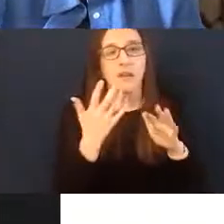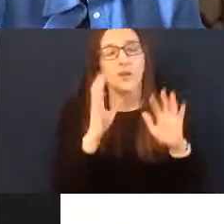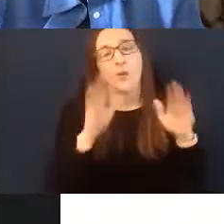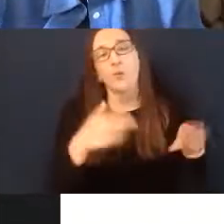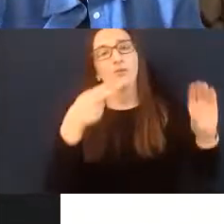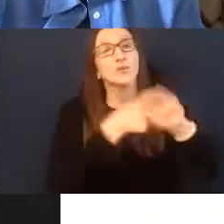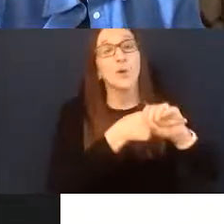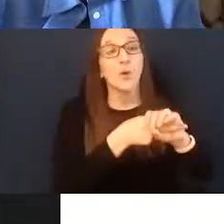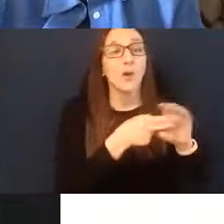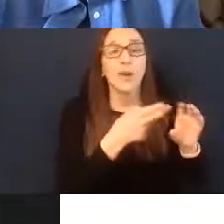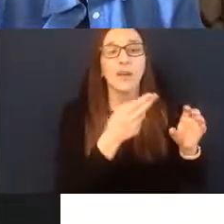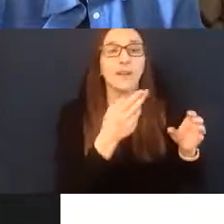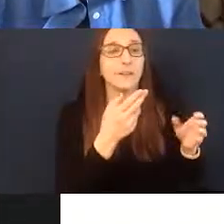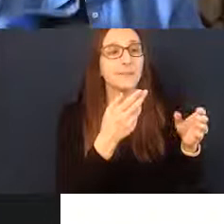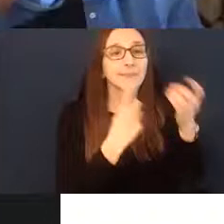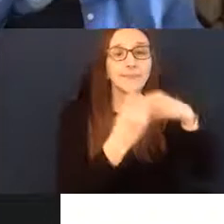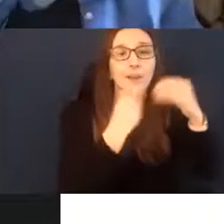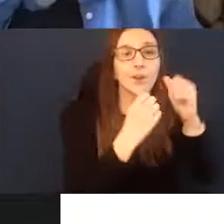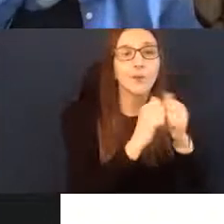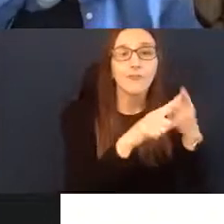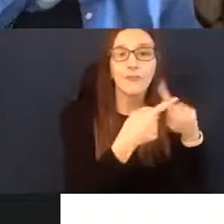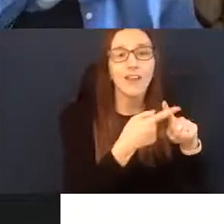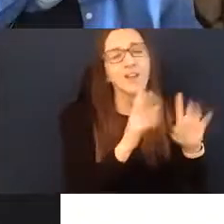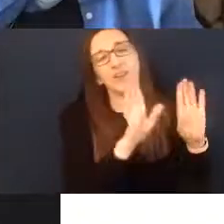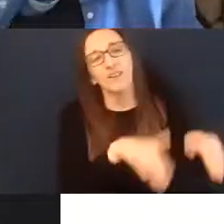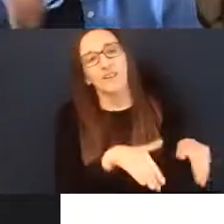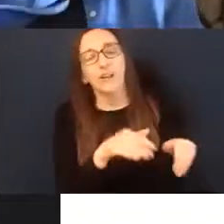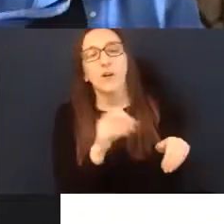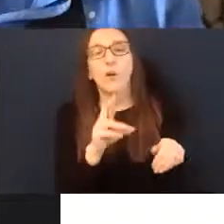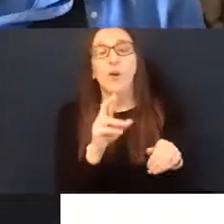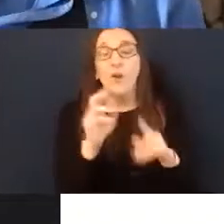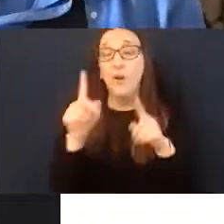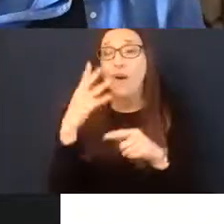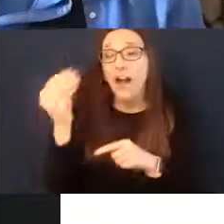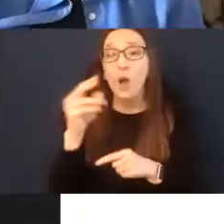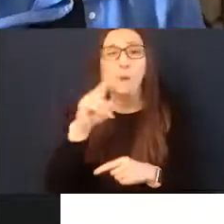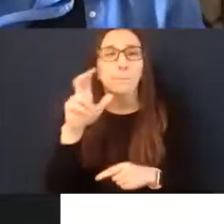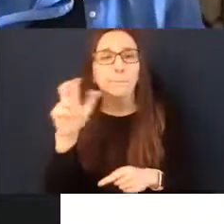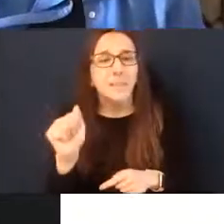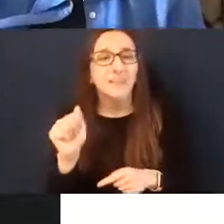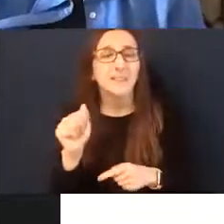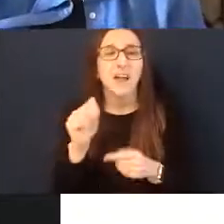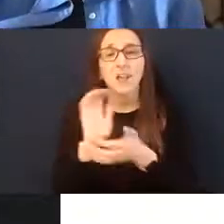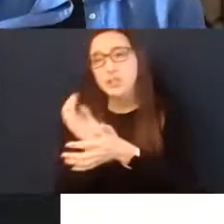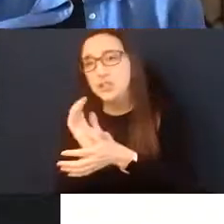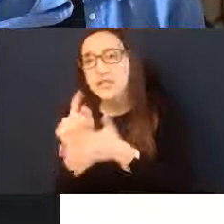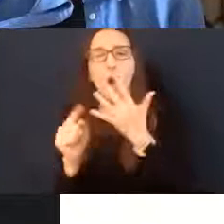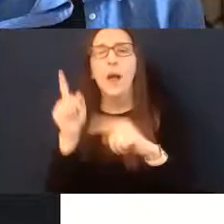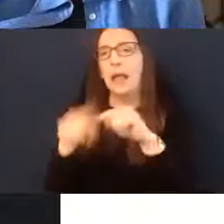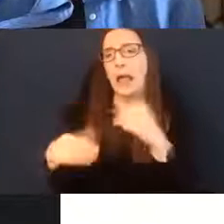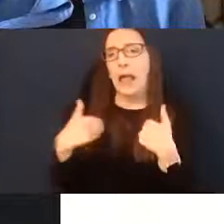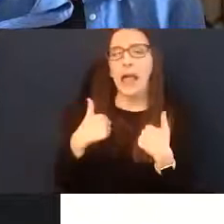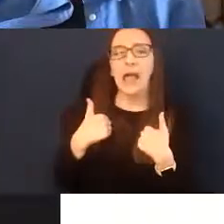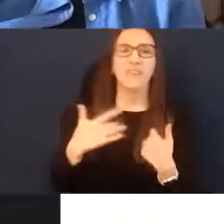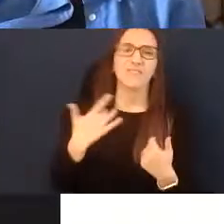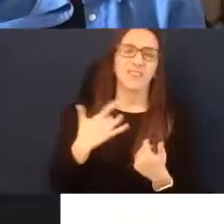out and get drinks with the girls on Friday because they're all going to be having pizza and mozzarella sticks, and you can't have those. And so that kind of